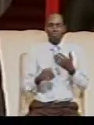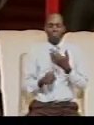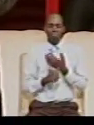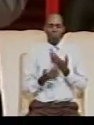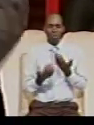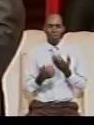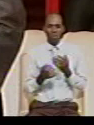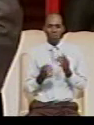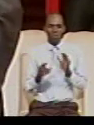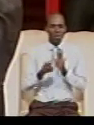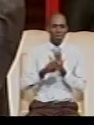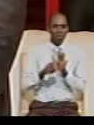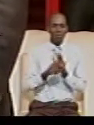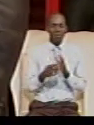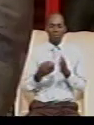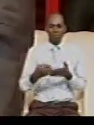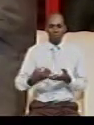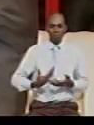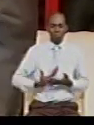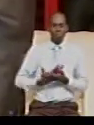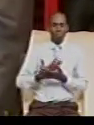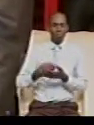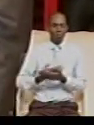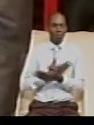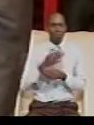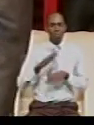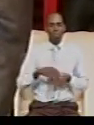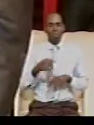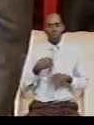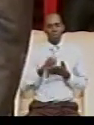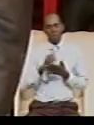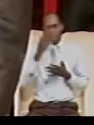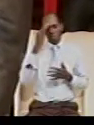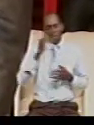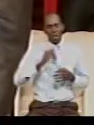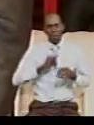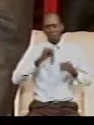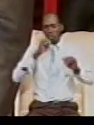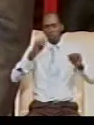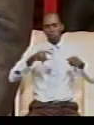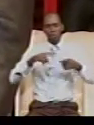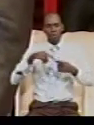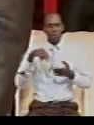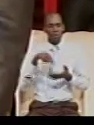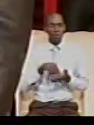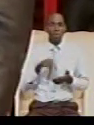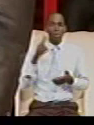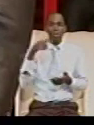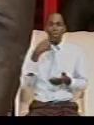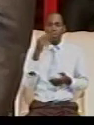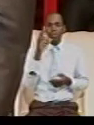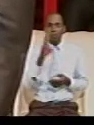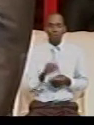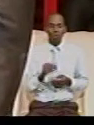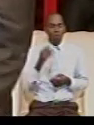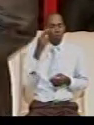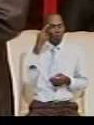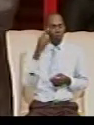me. That's why I cannot stand. No, it says, for my grace is sufficient for